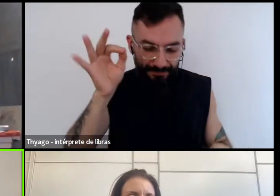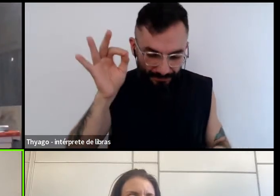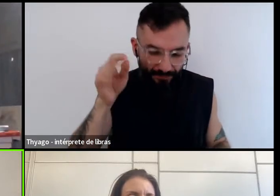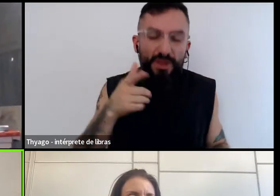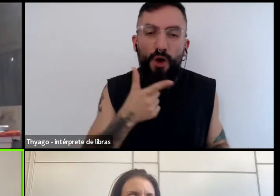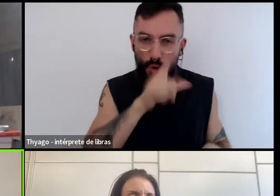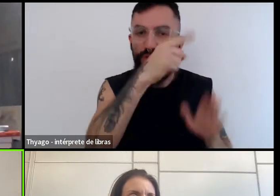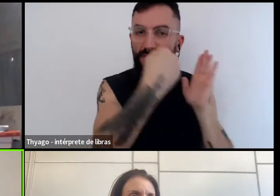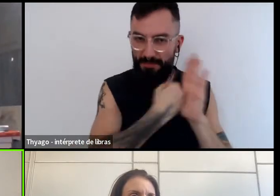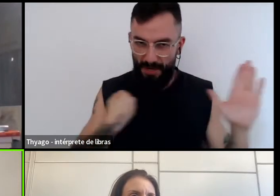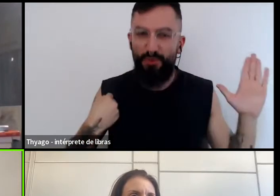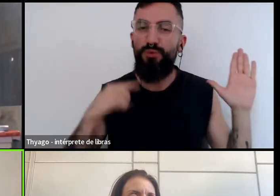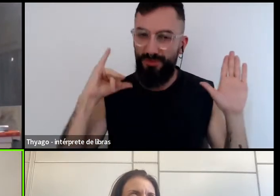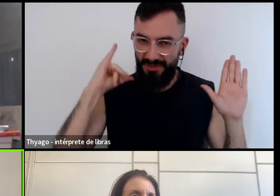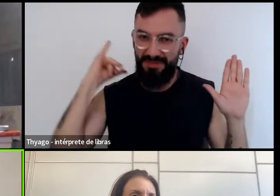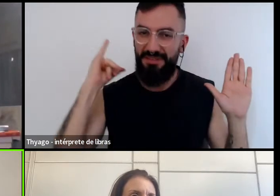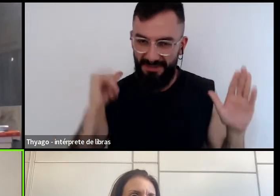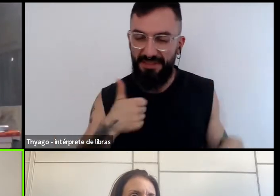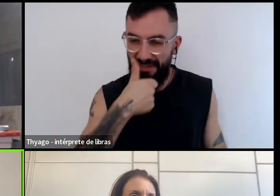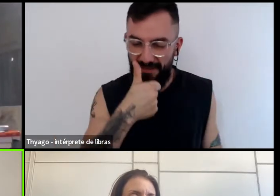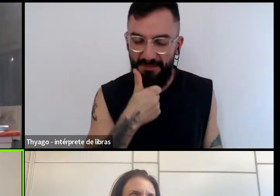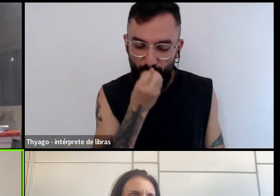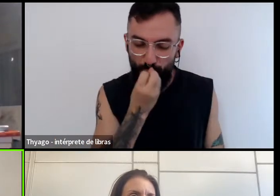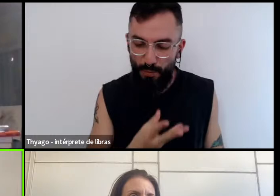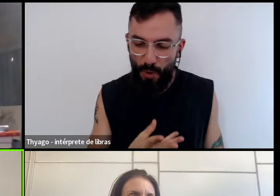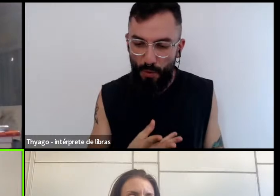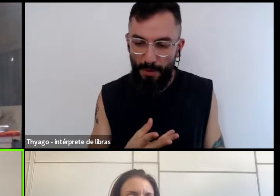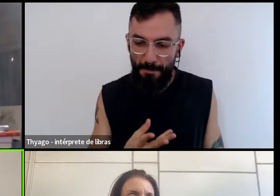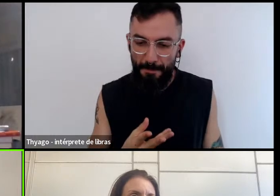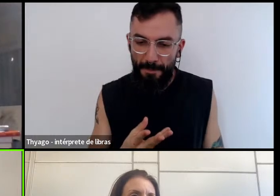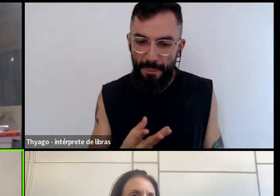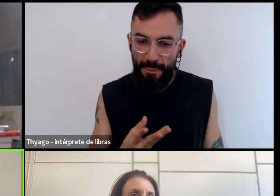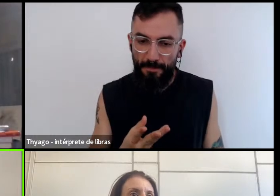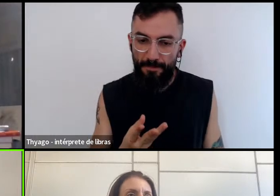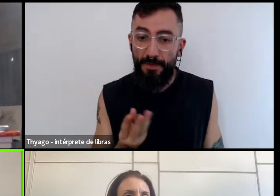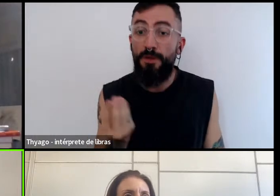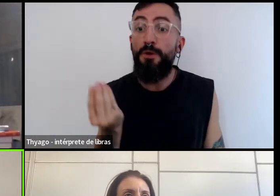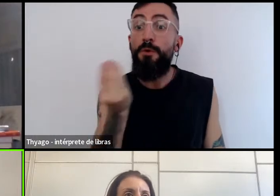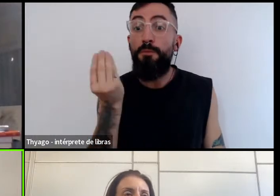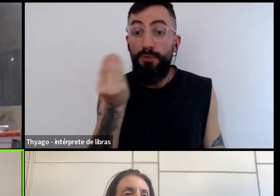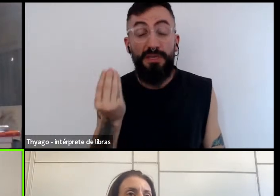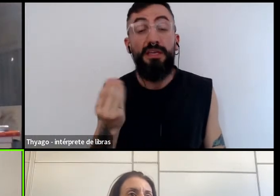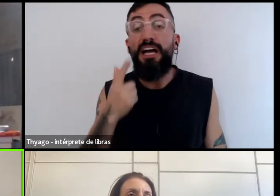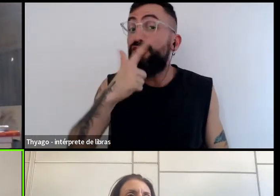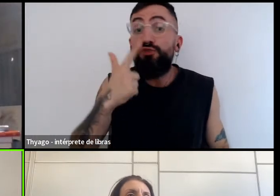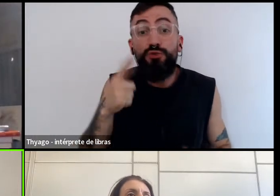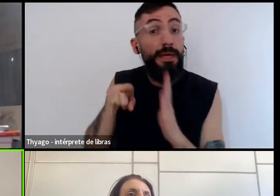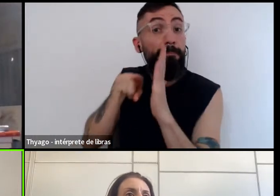good question. So we've done some research on